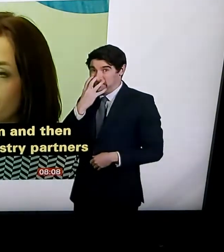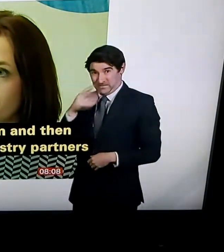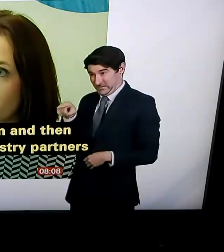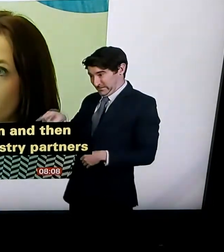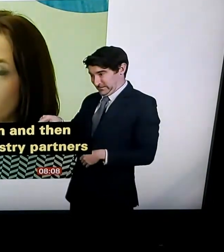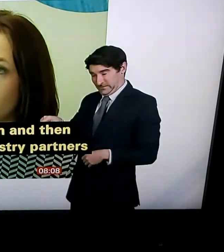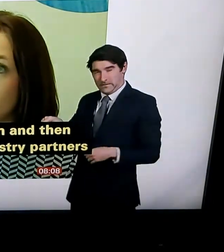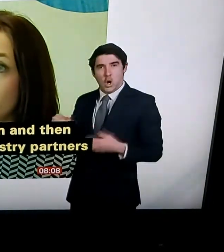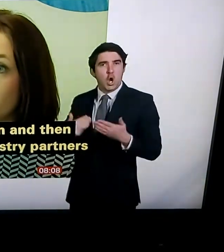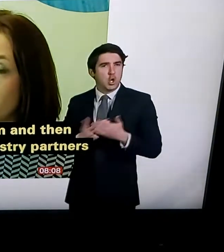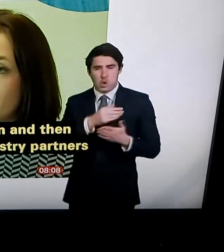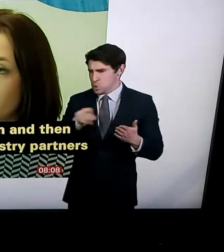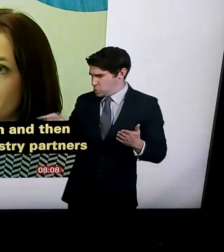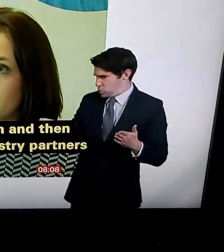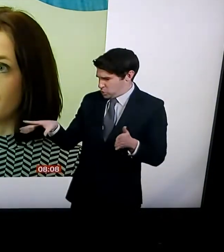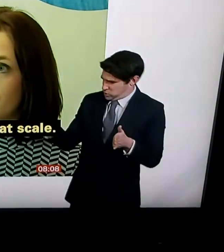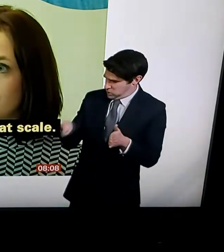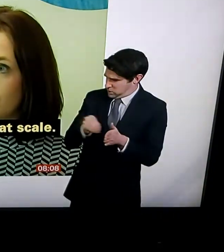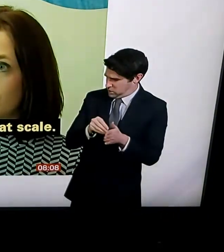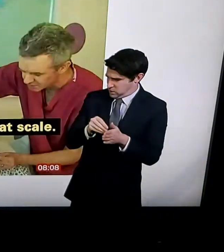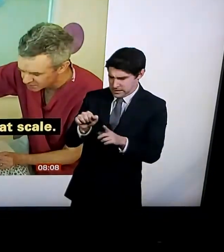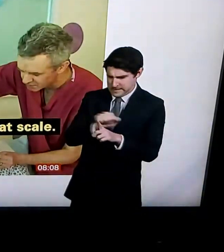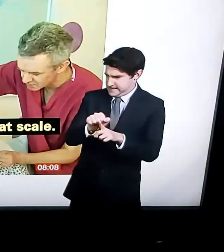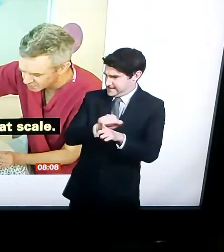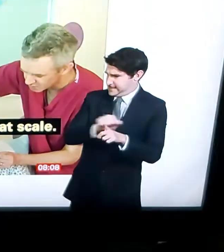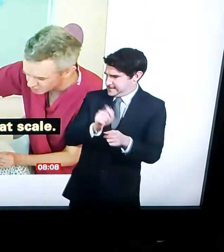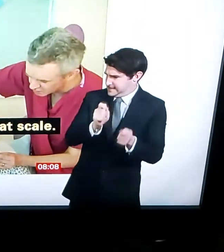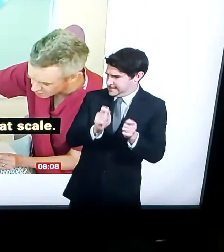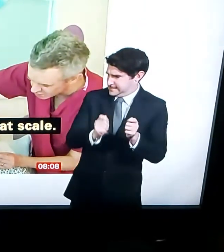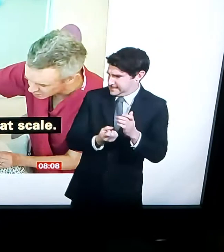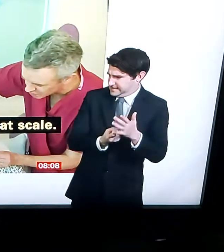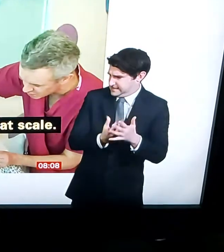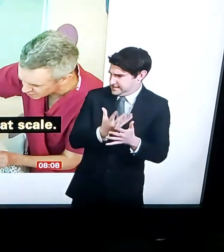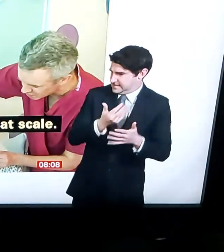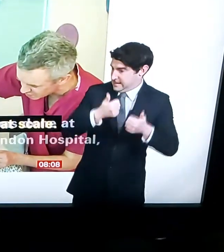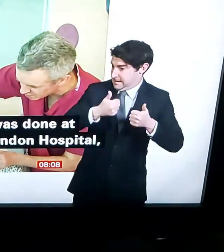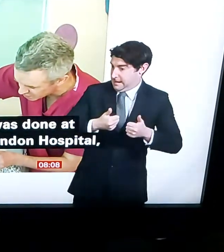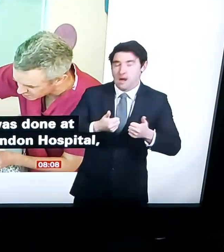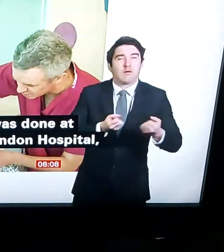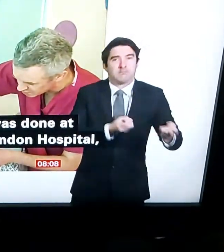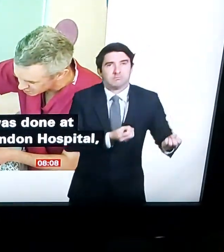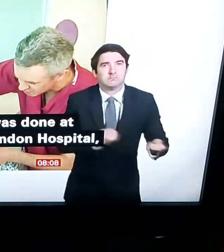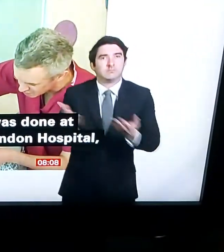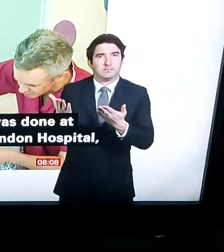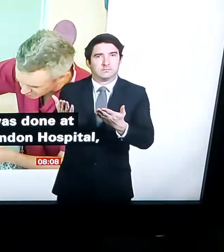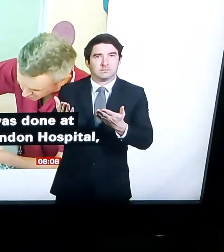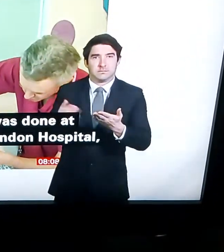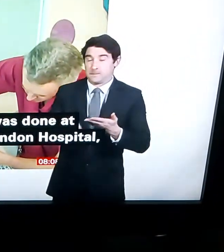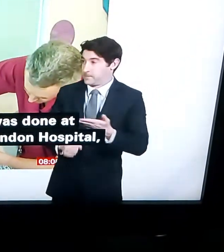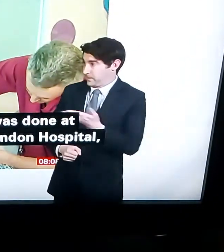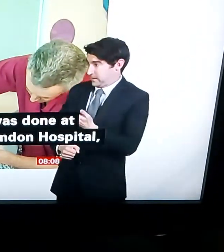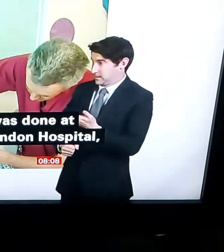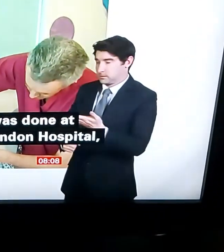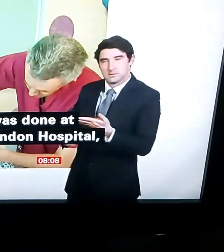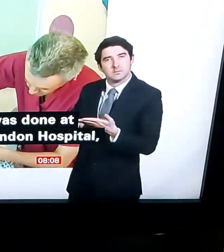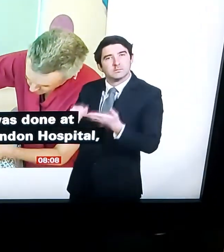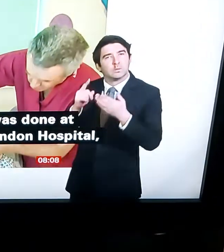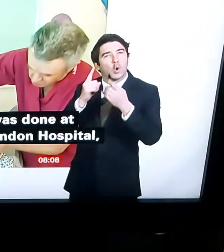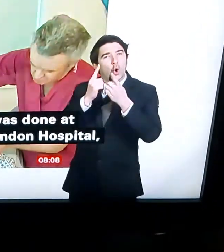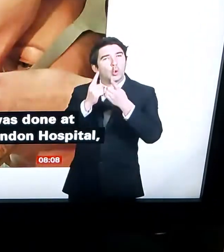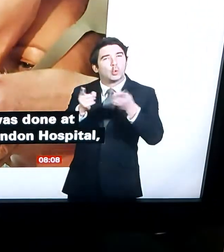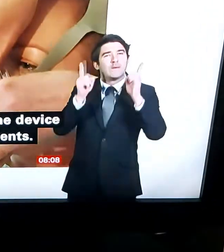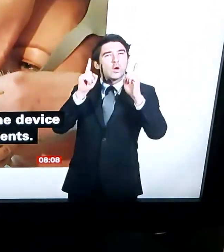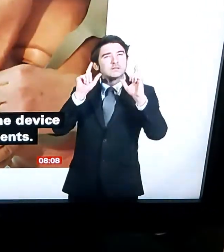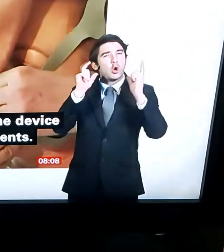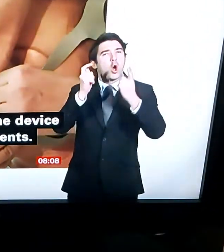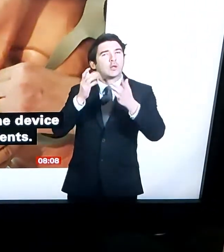engage with our industry partners to manufacture them at scale. This demonstration was done at University College London Hospital, which is now using